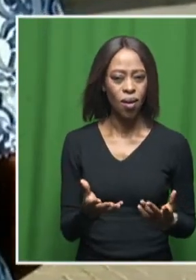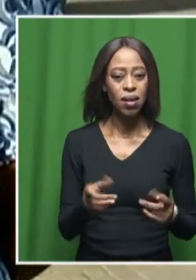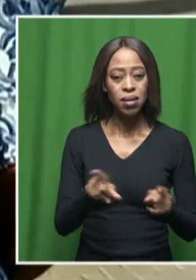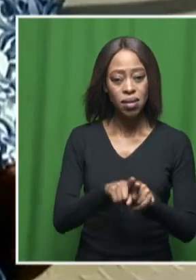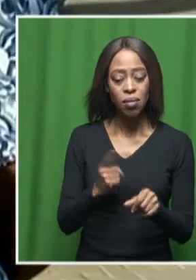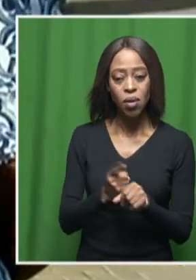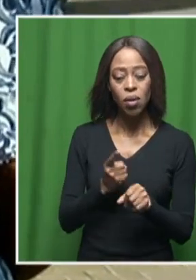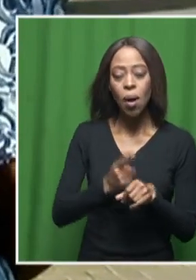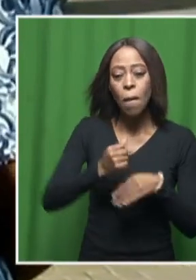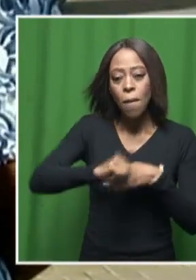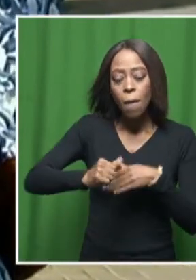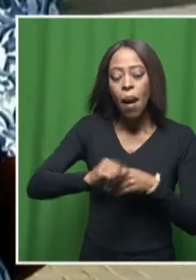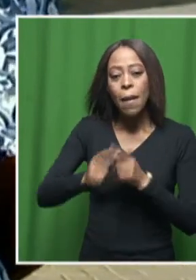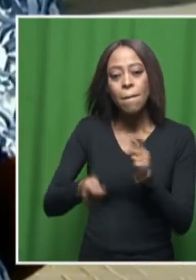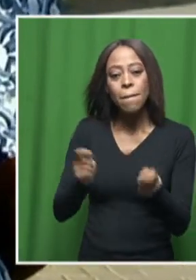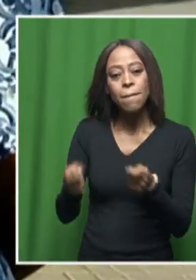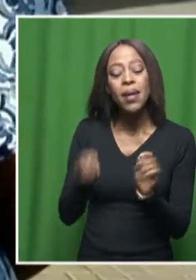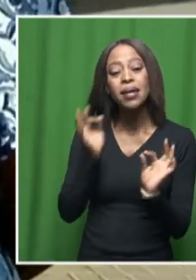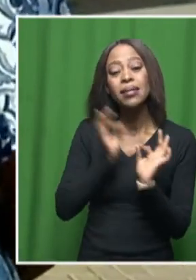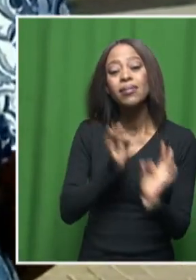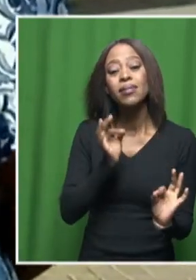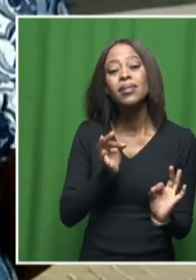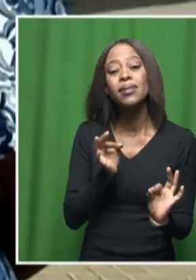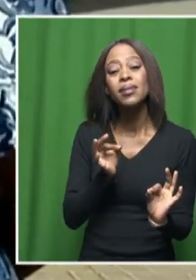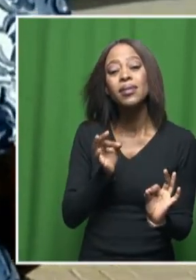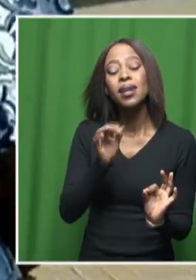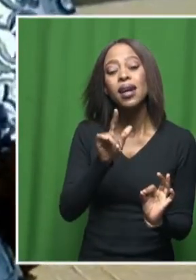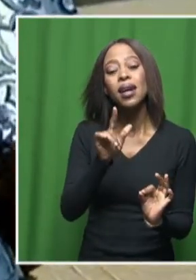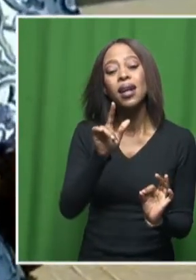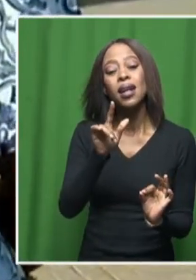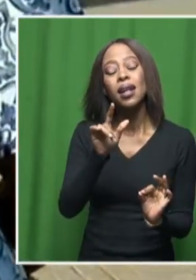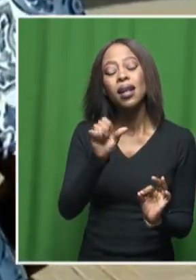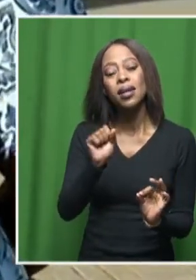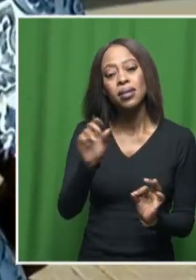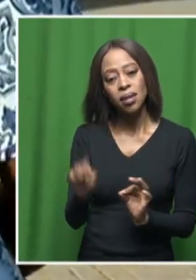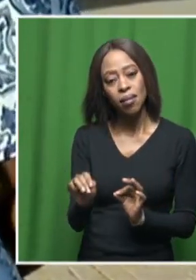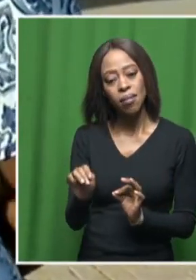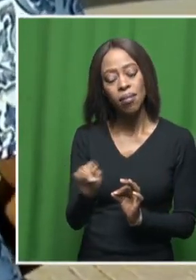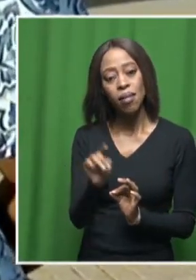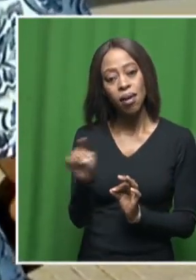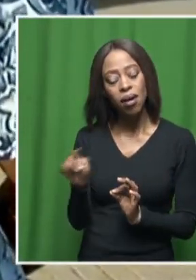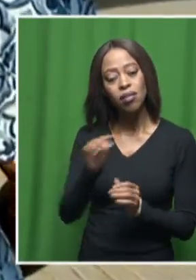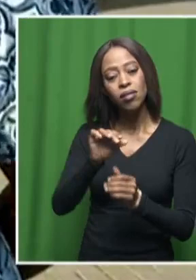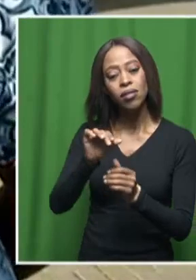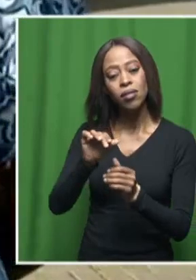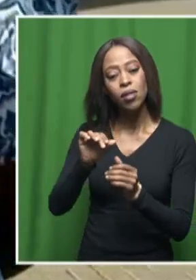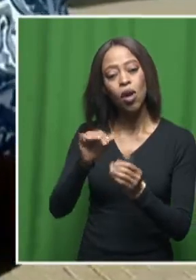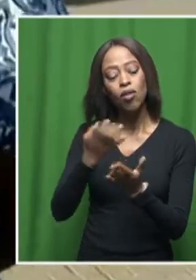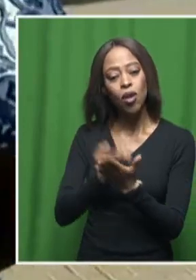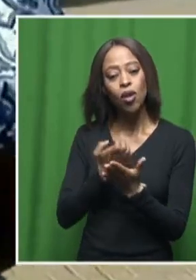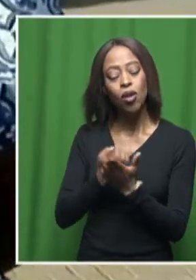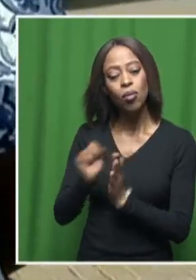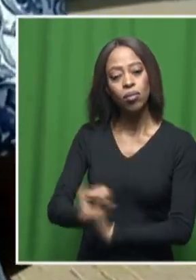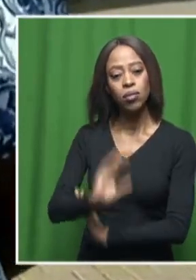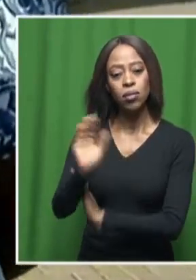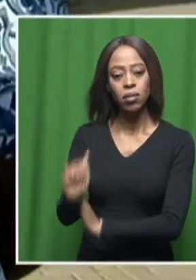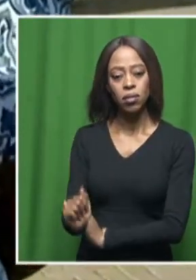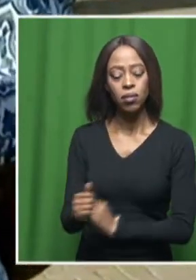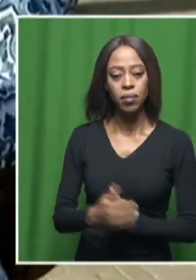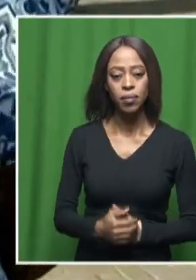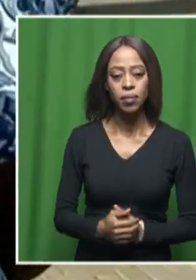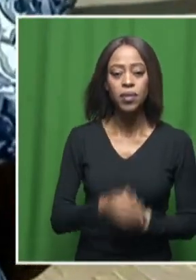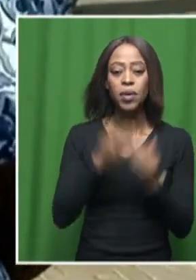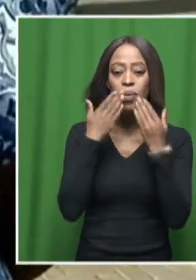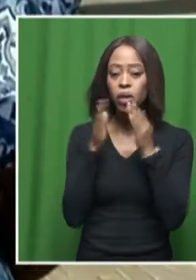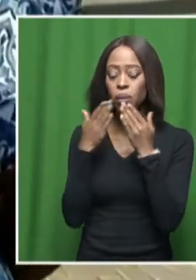on a rent-to-rent basis on a specific LSM within South Africa's economic outlook? Look, Samkelo, we can't give